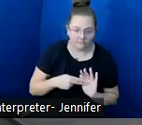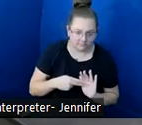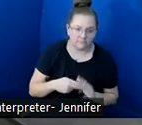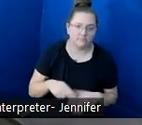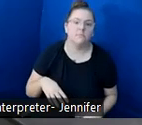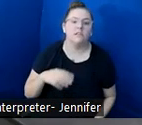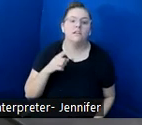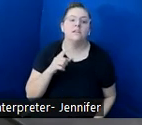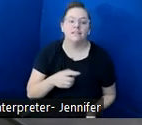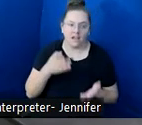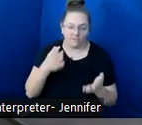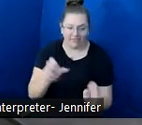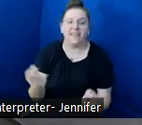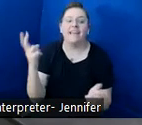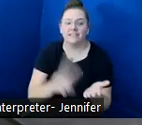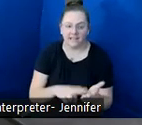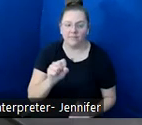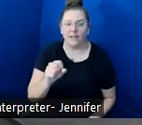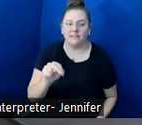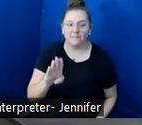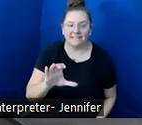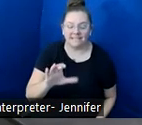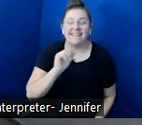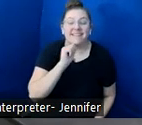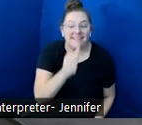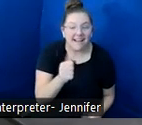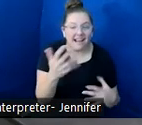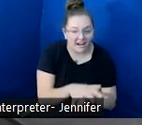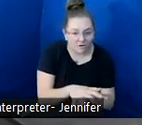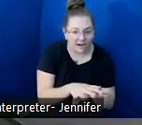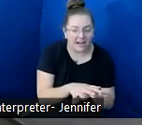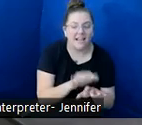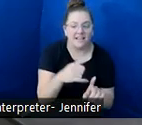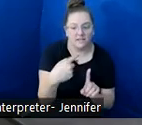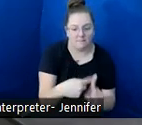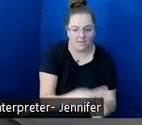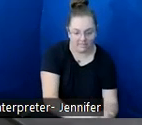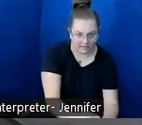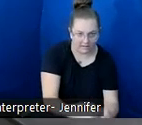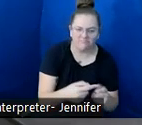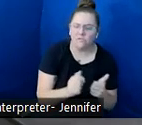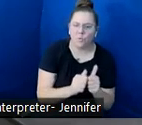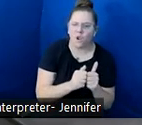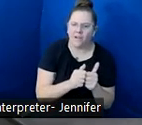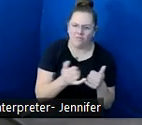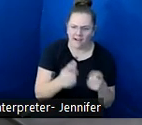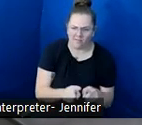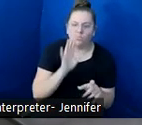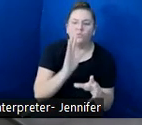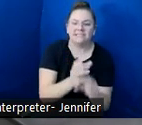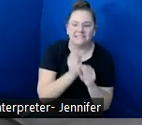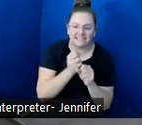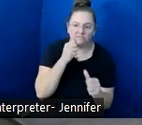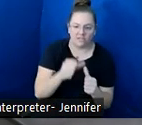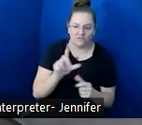in SNBC non-integrated on a monthly basis. They receive a letter from DHS. And when they get